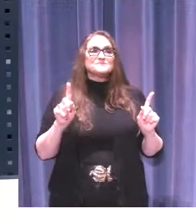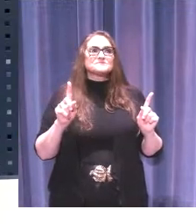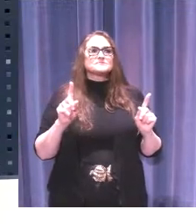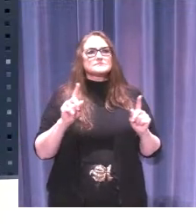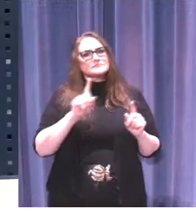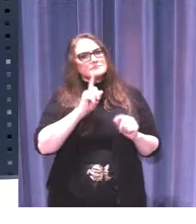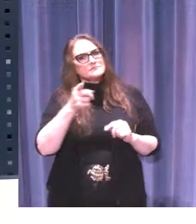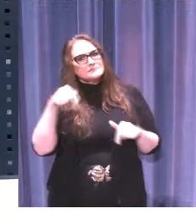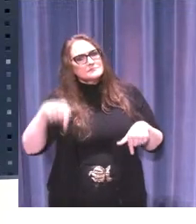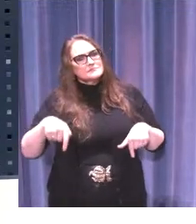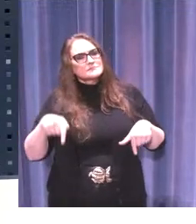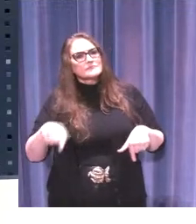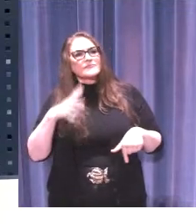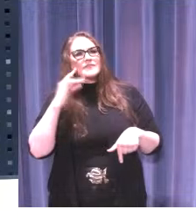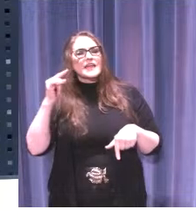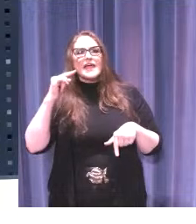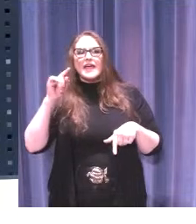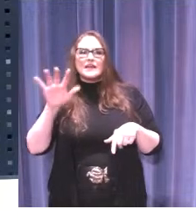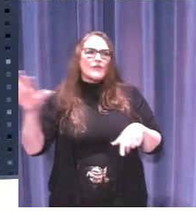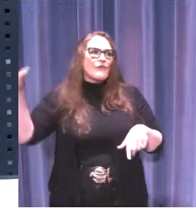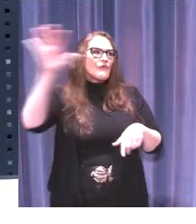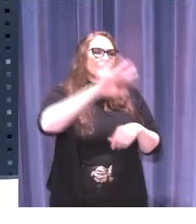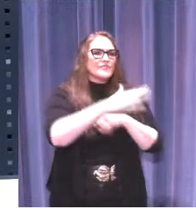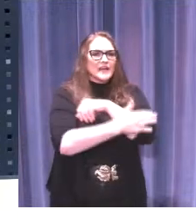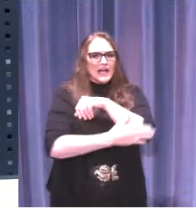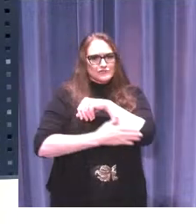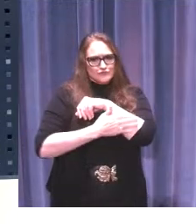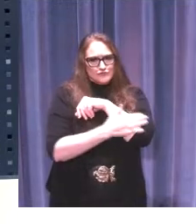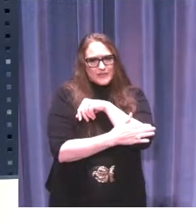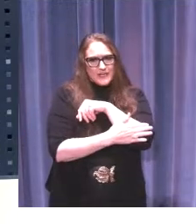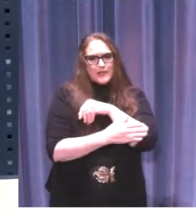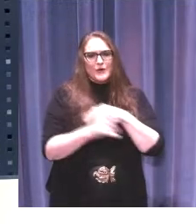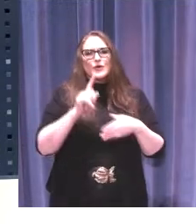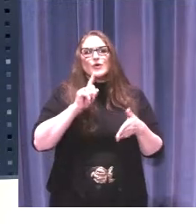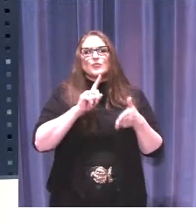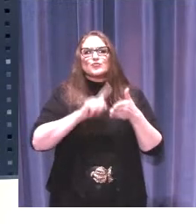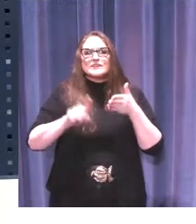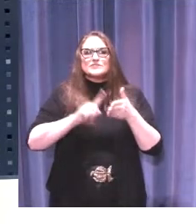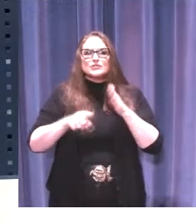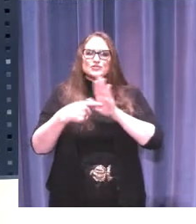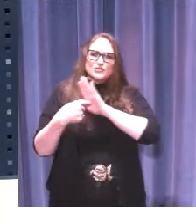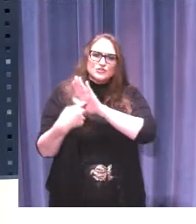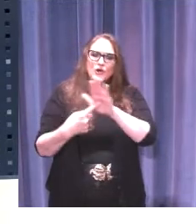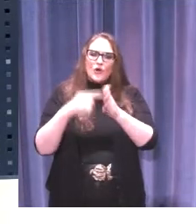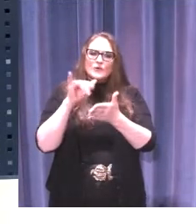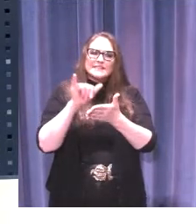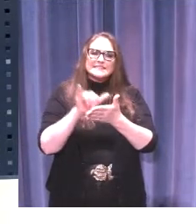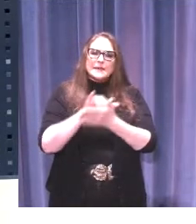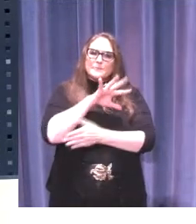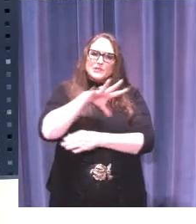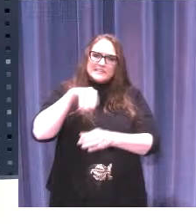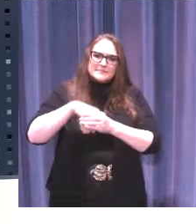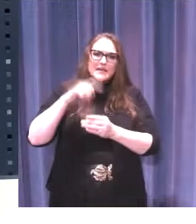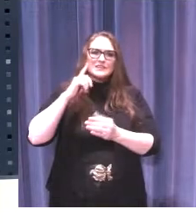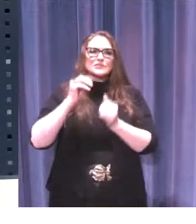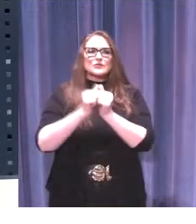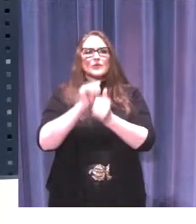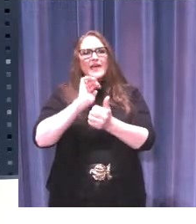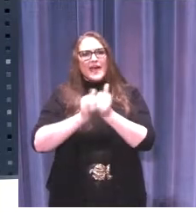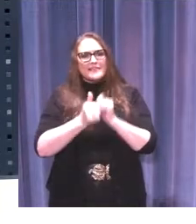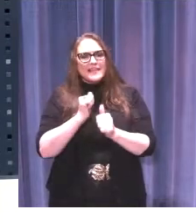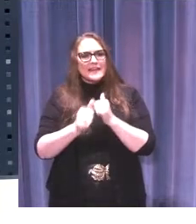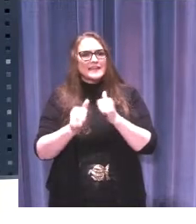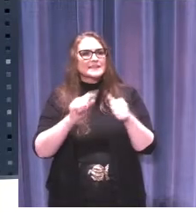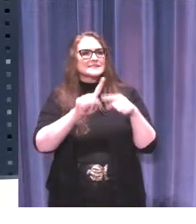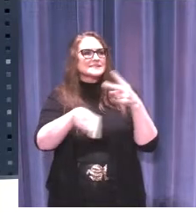certainly here and across the country, research shows that participation in athletics,